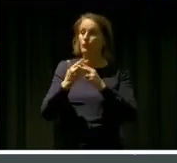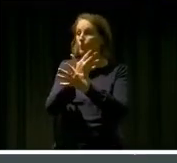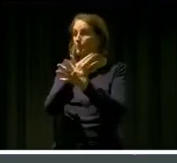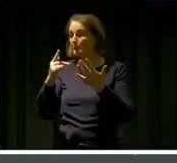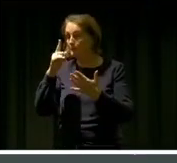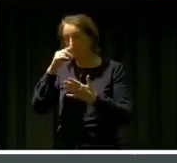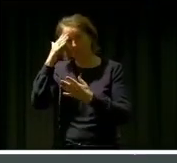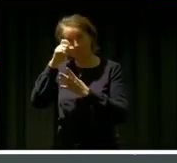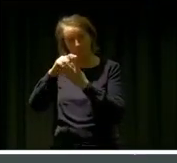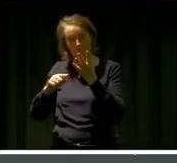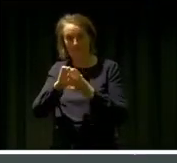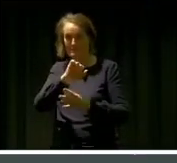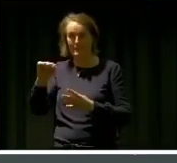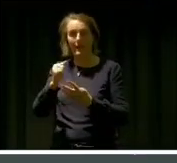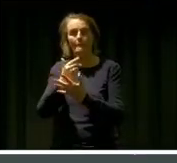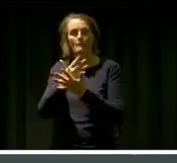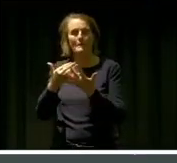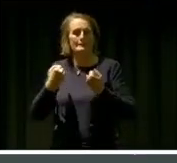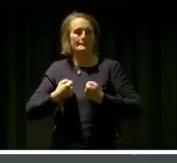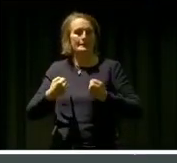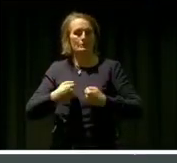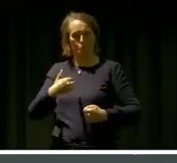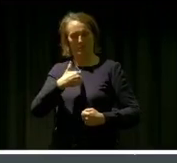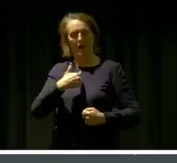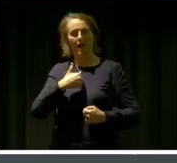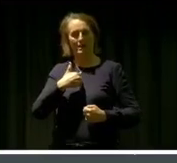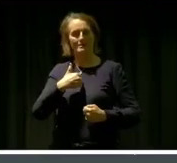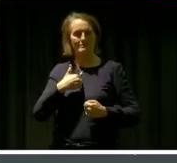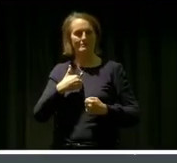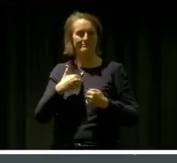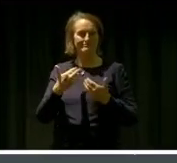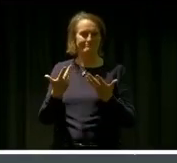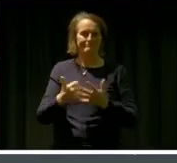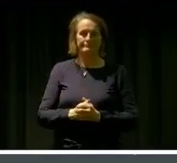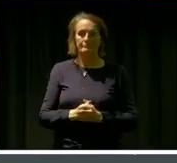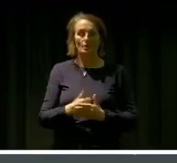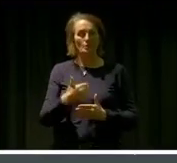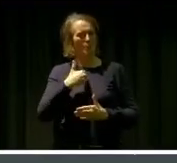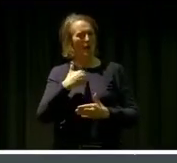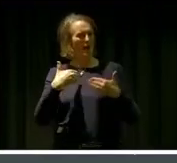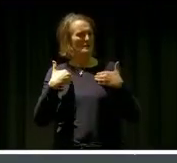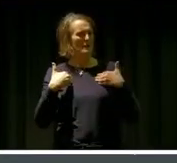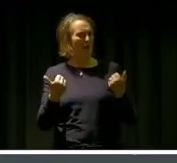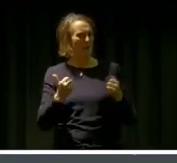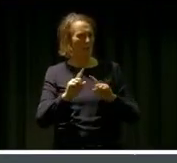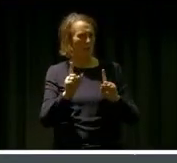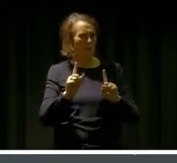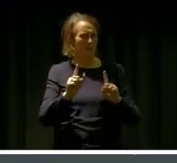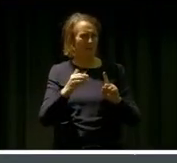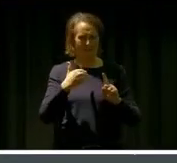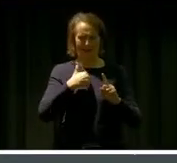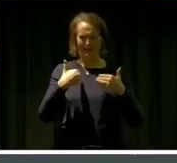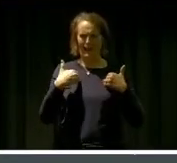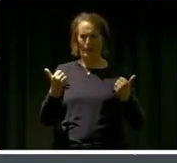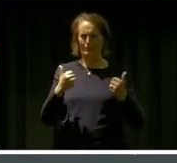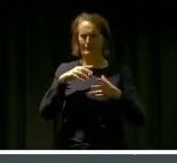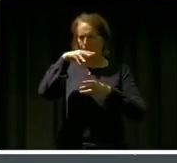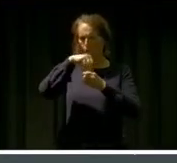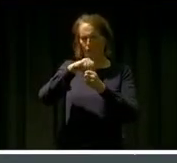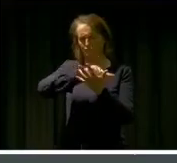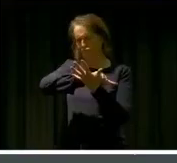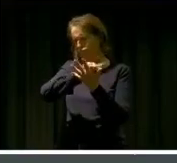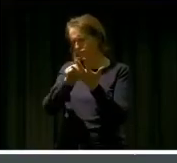health. So what is heart health? Heart health is this quite broad term encapsulating a